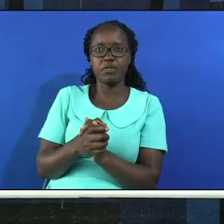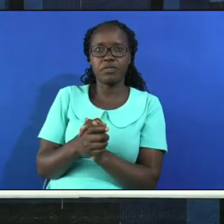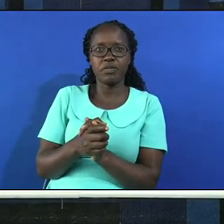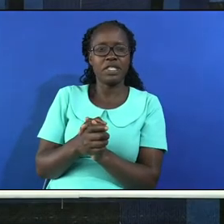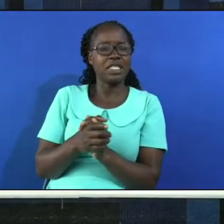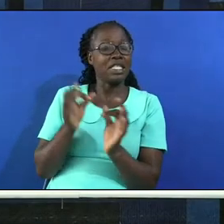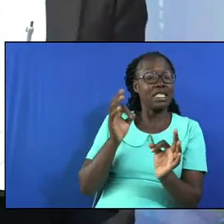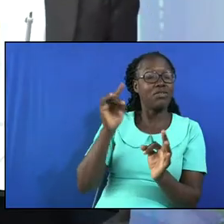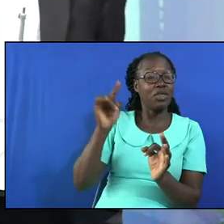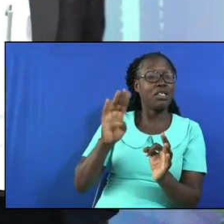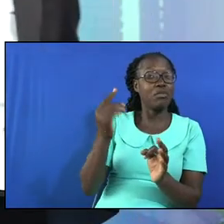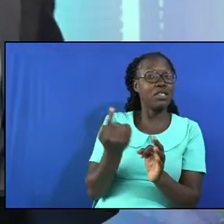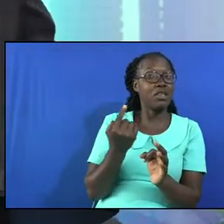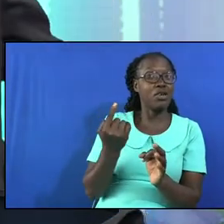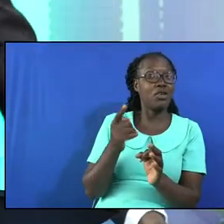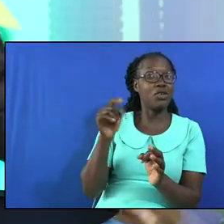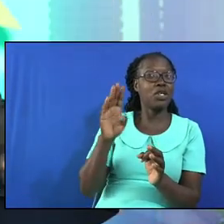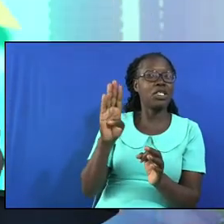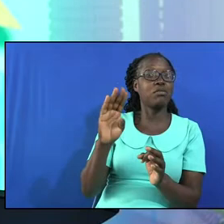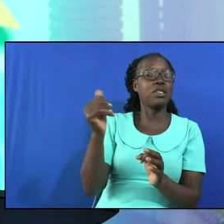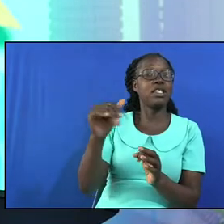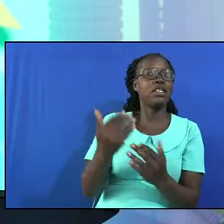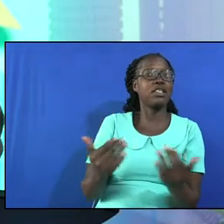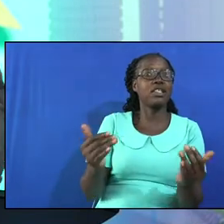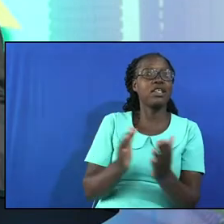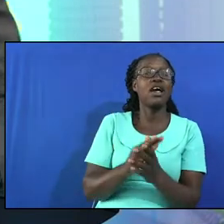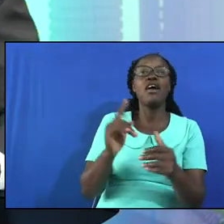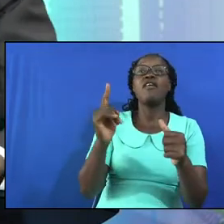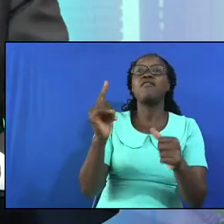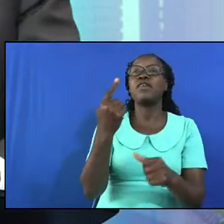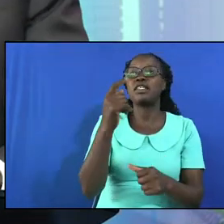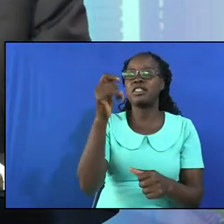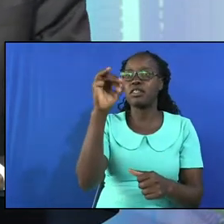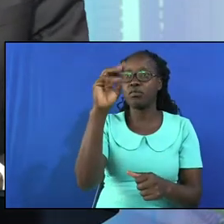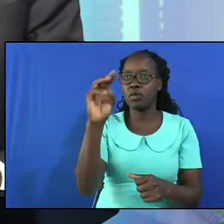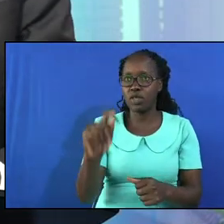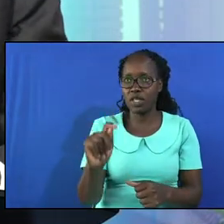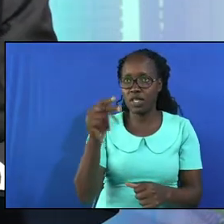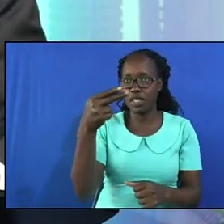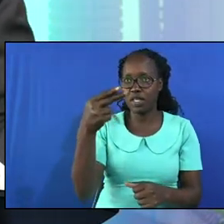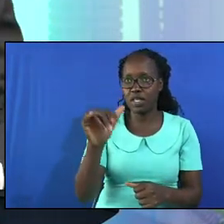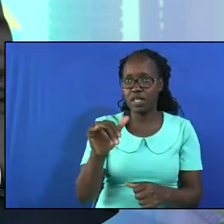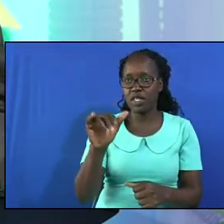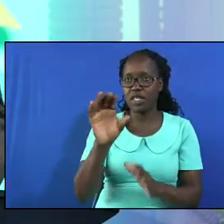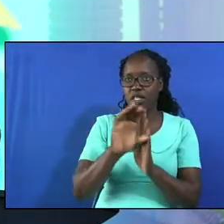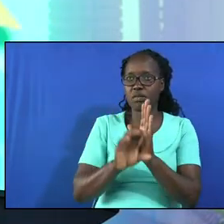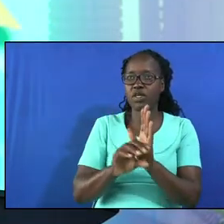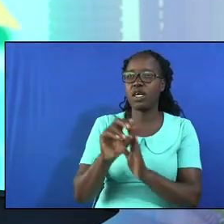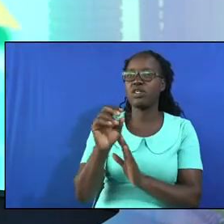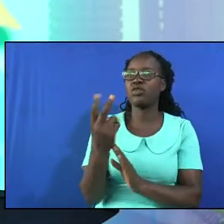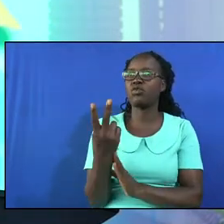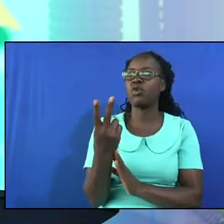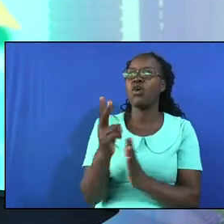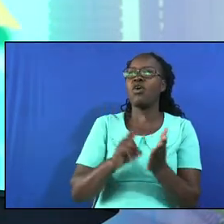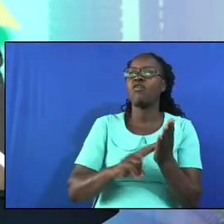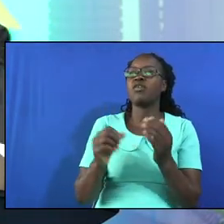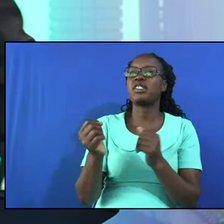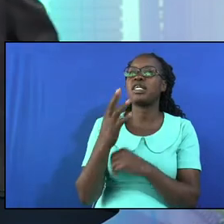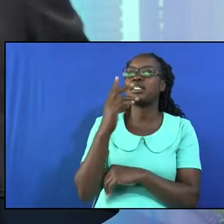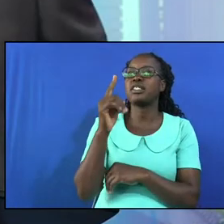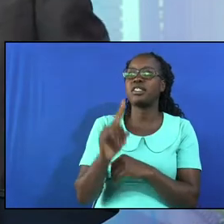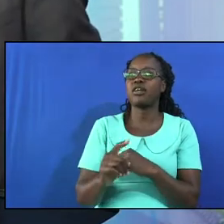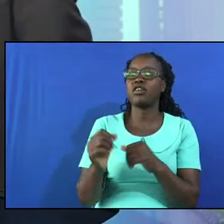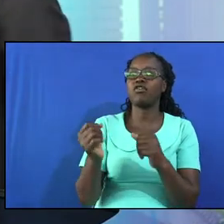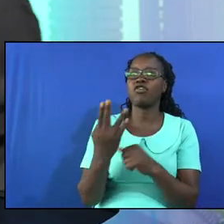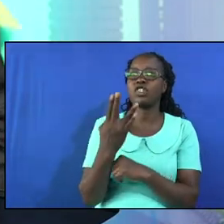If you can't be single, you can't be anything. 1 Timothy chapter 2, verse 13 and 14. 1 Timothy chapter 2,